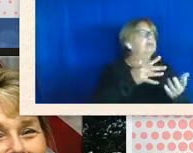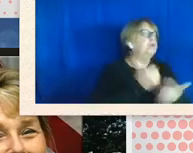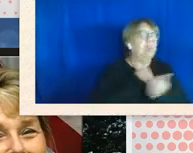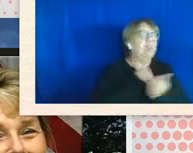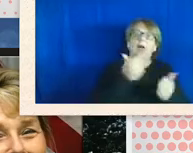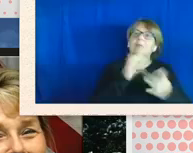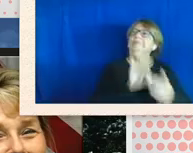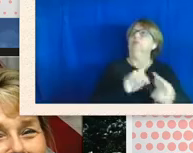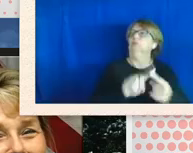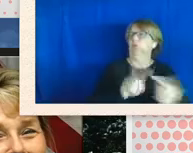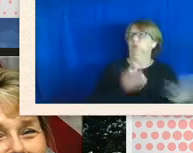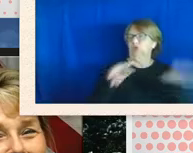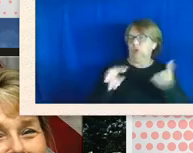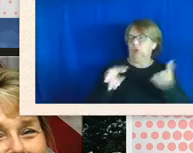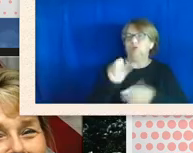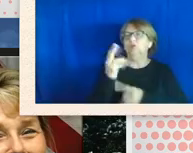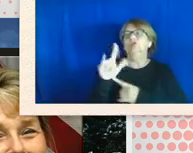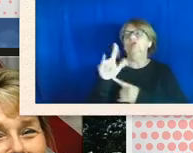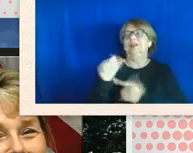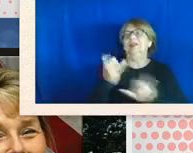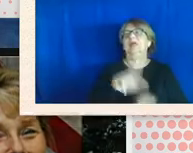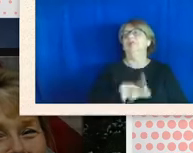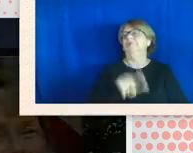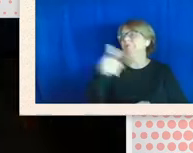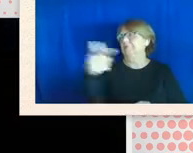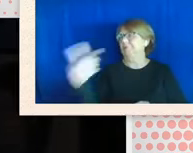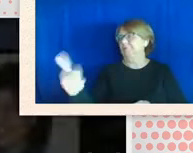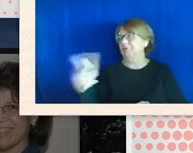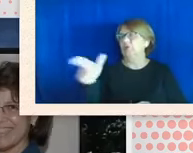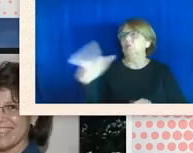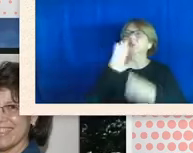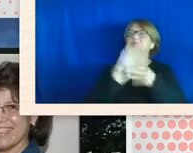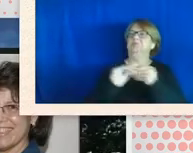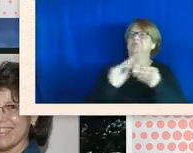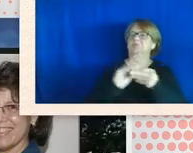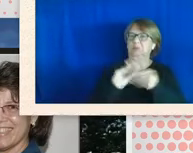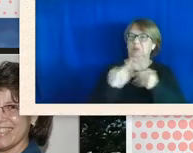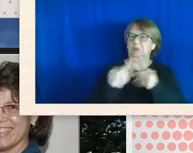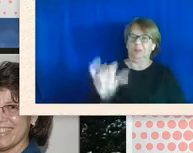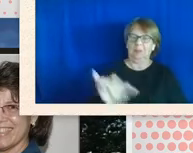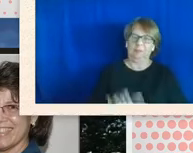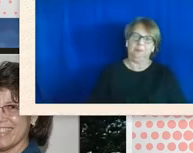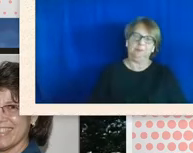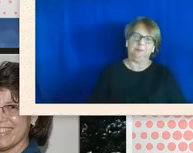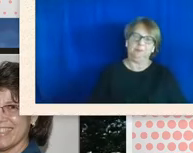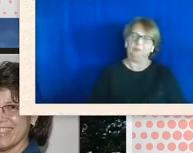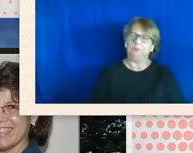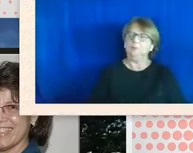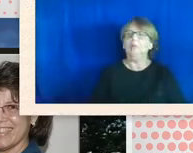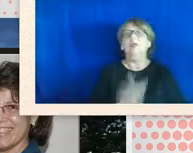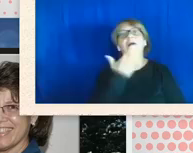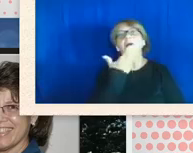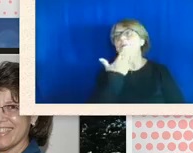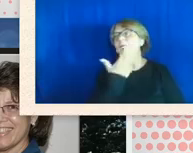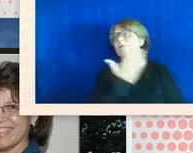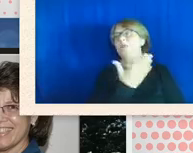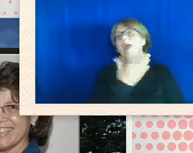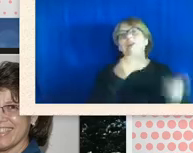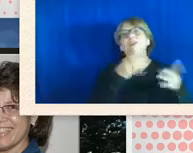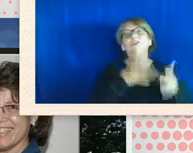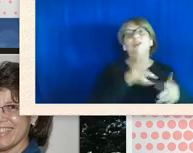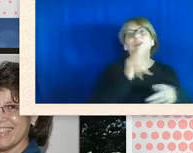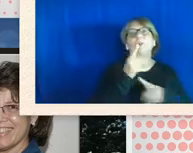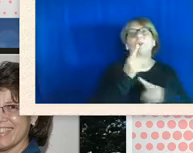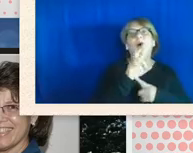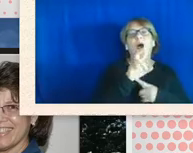Sheila, let me turn it over to you to talk a little bit more about that. Thank you, Director Palmer, and hello to everyone. It has been